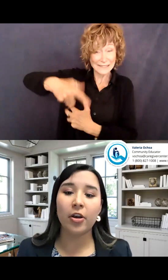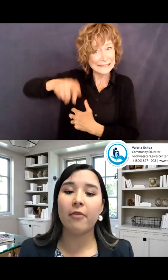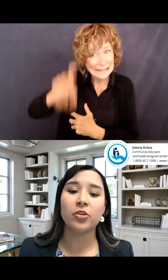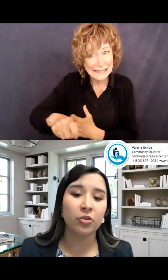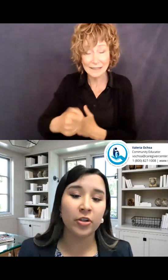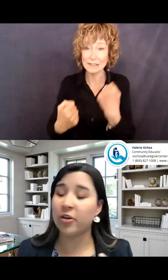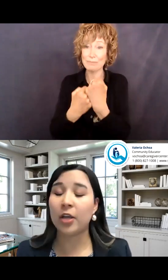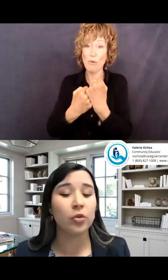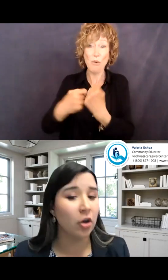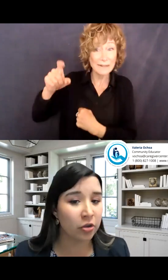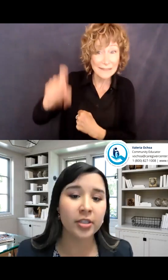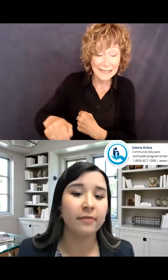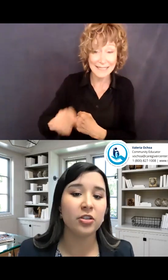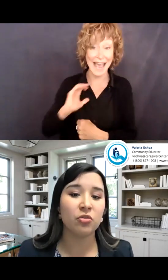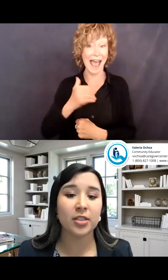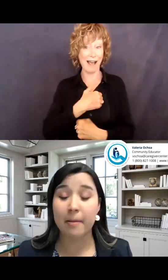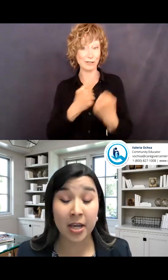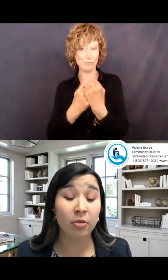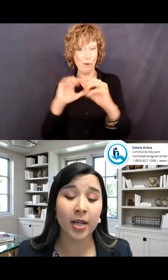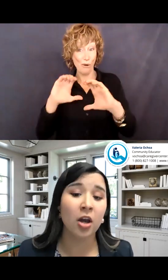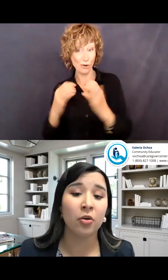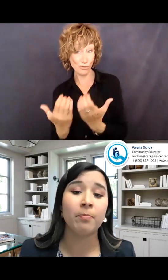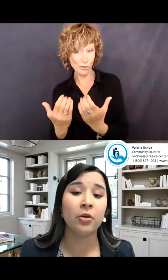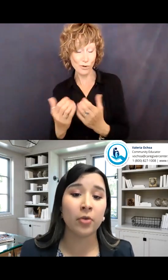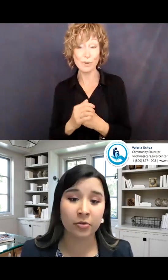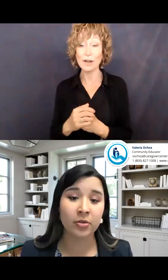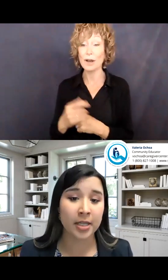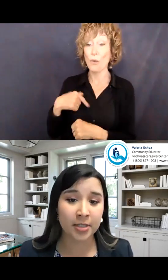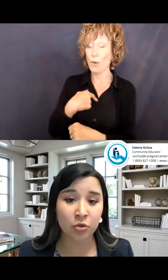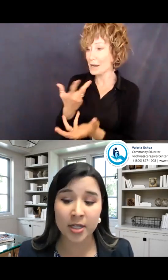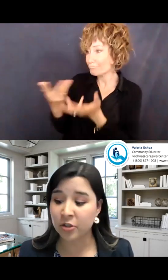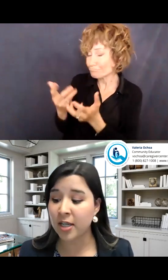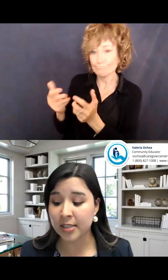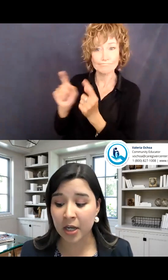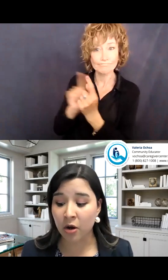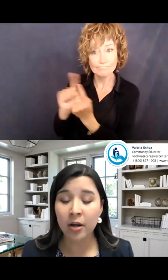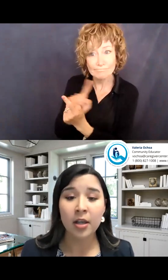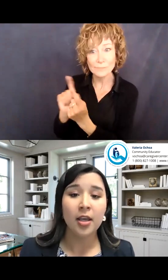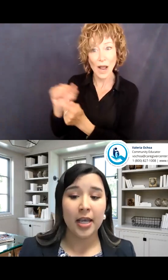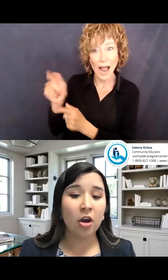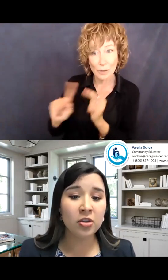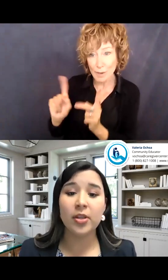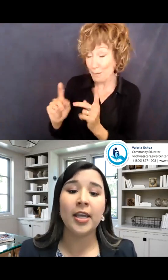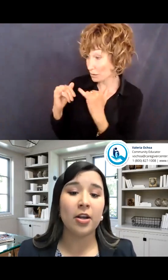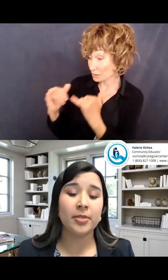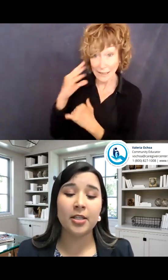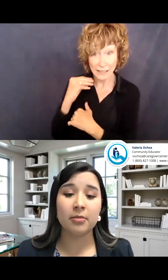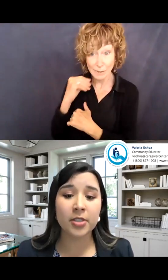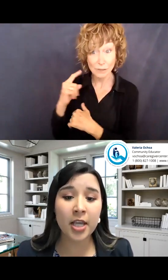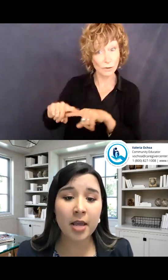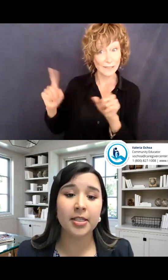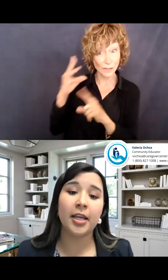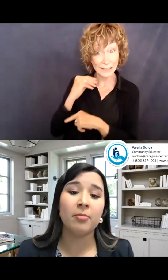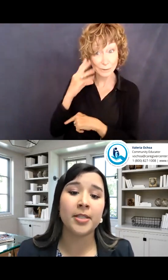our caregivers can connect with other individuals that may or may not be going through the same situation as they are. And also they can obtain